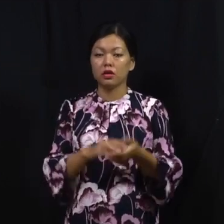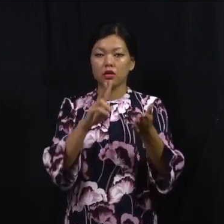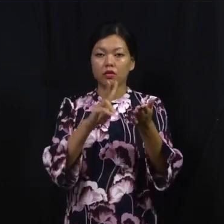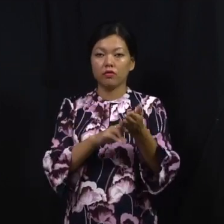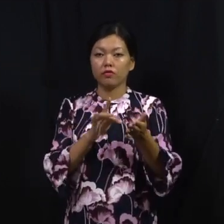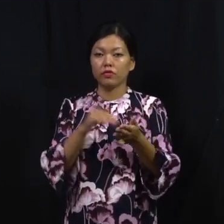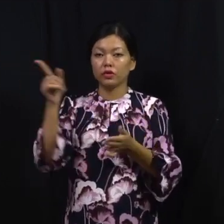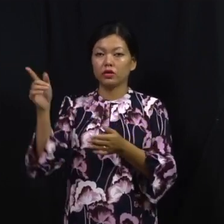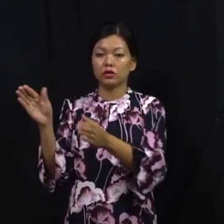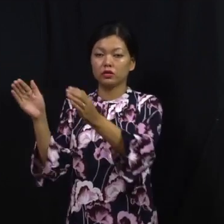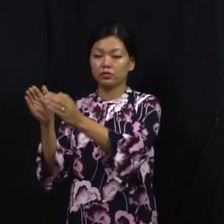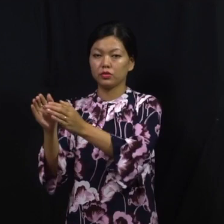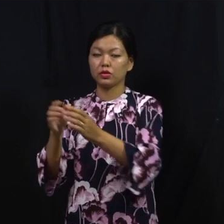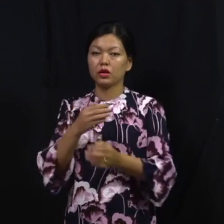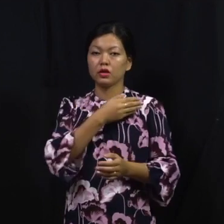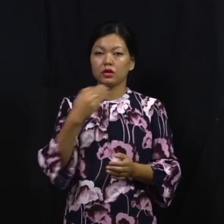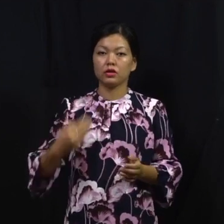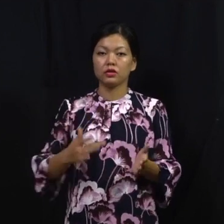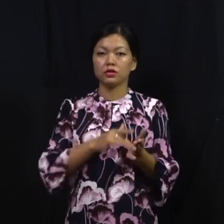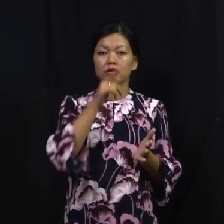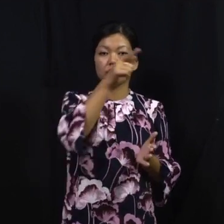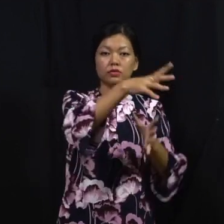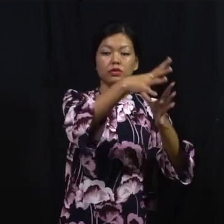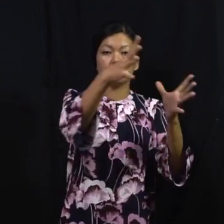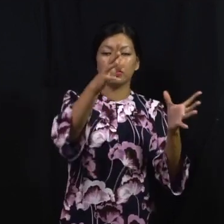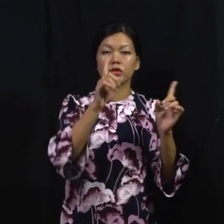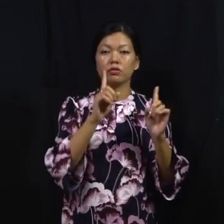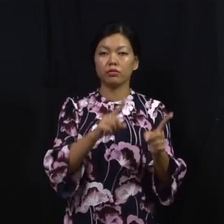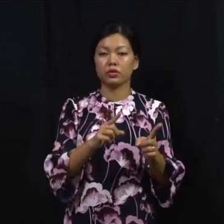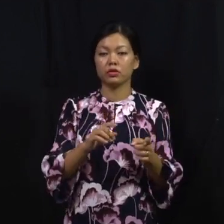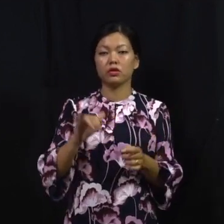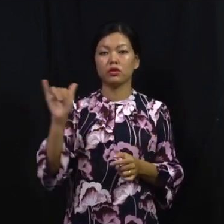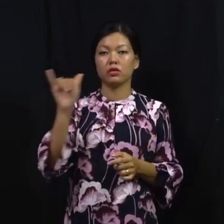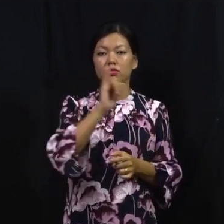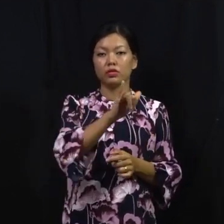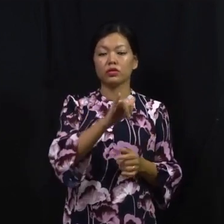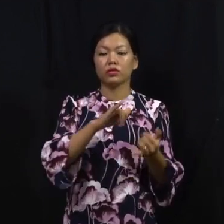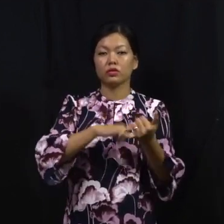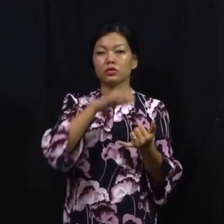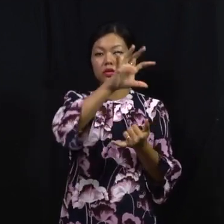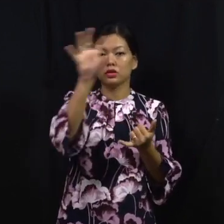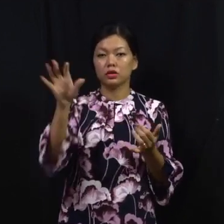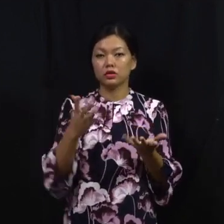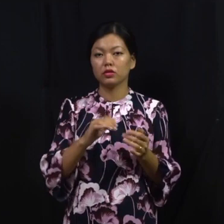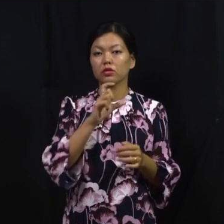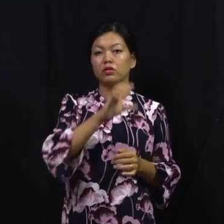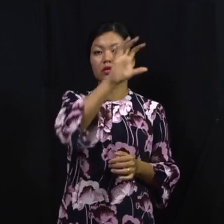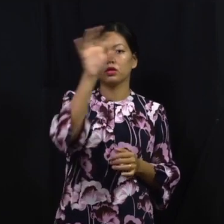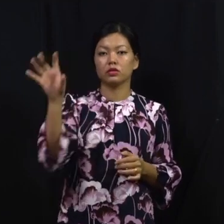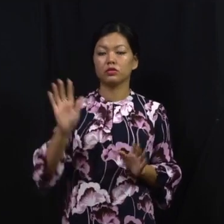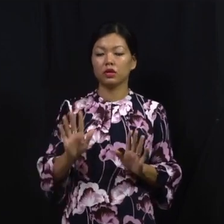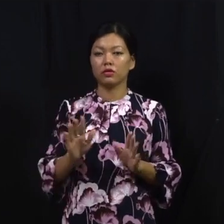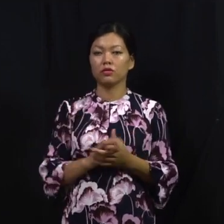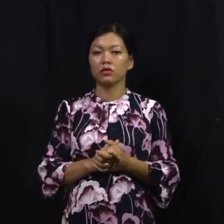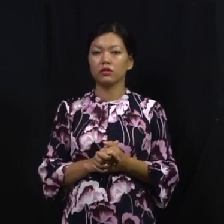still we call it a state, right? So that a sense of population is needed to constitute a state. Okay,